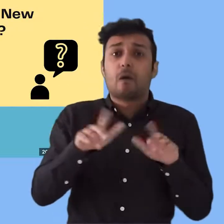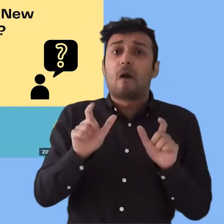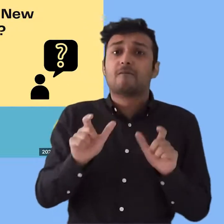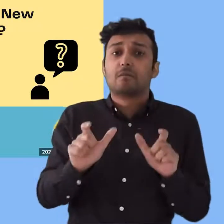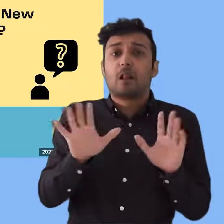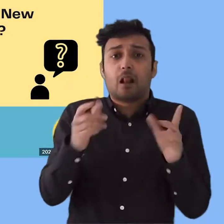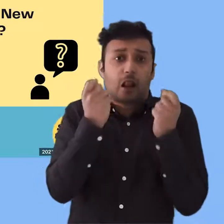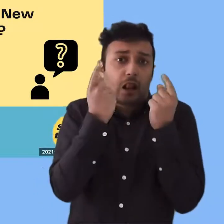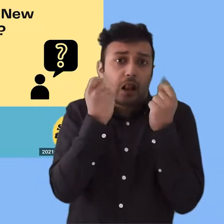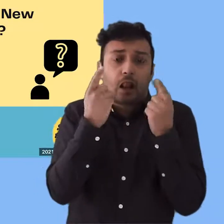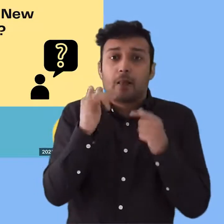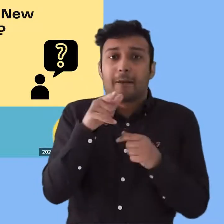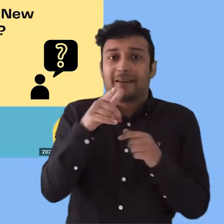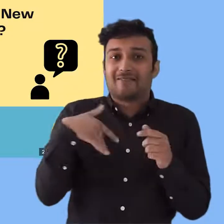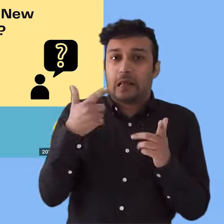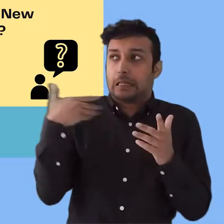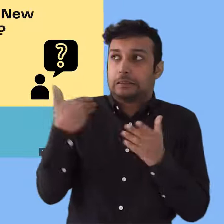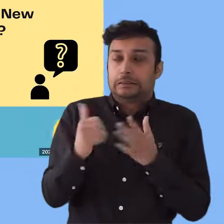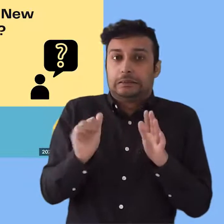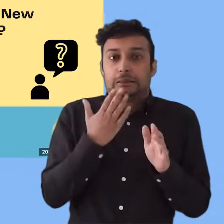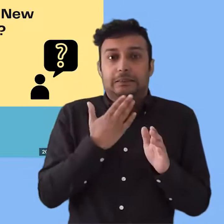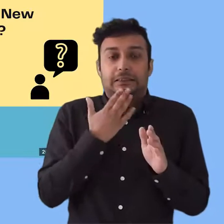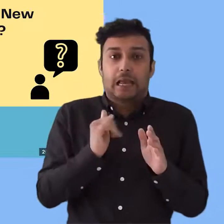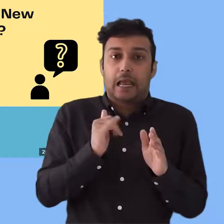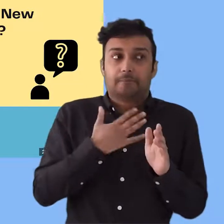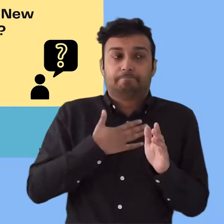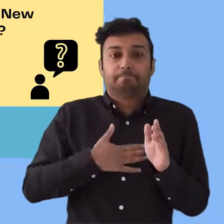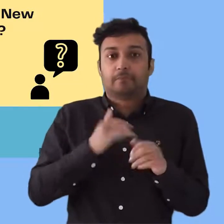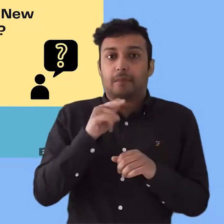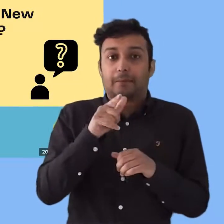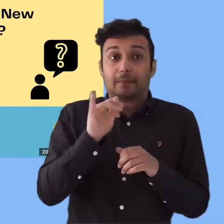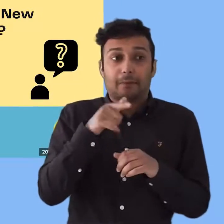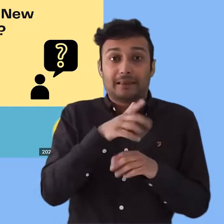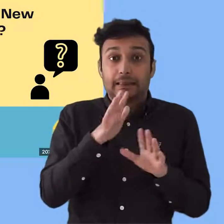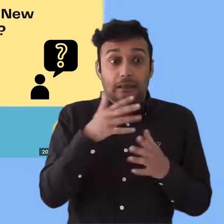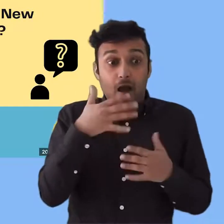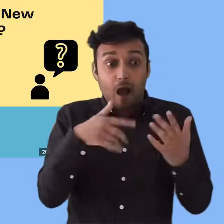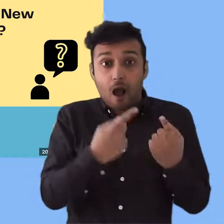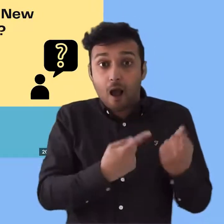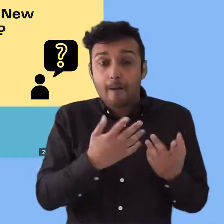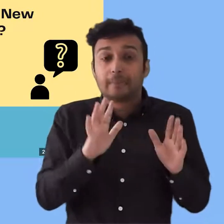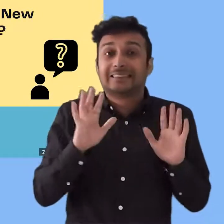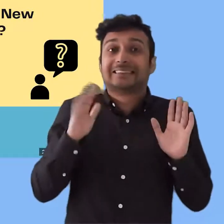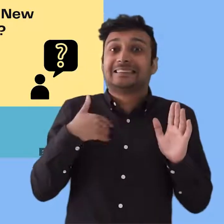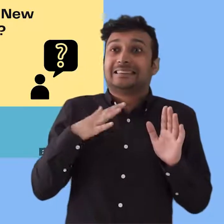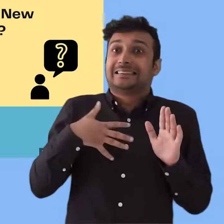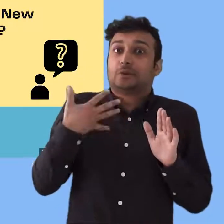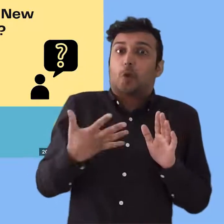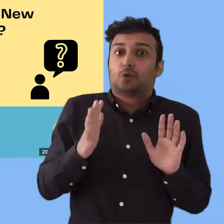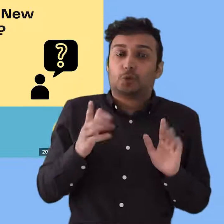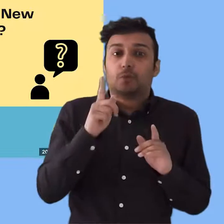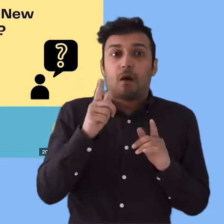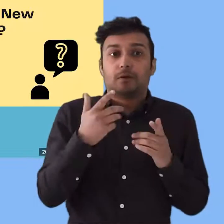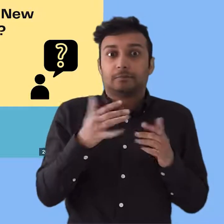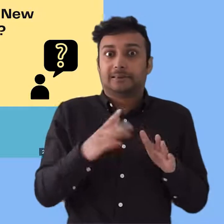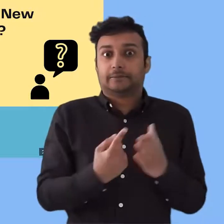has unintentionally caused harm to students and children. But if we don't reflect on what we've done wrong, we won't know what we can do